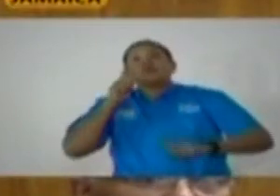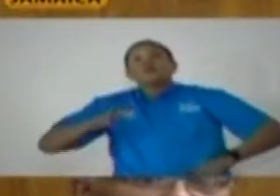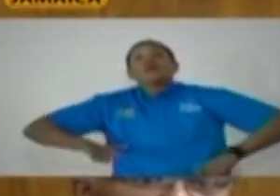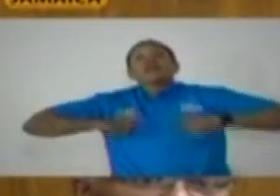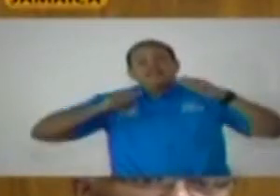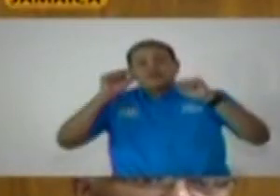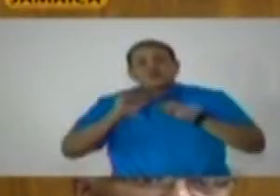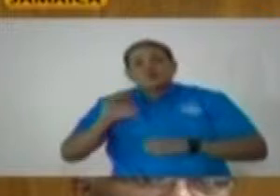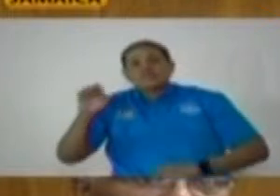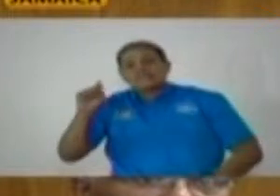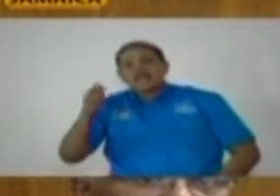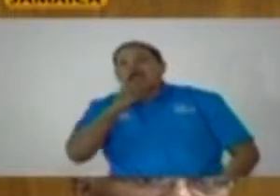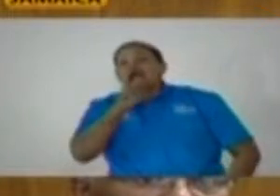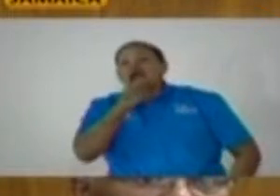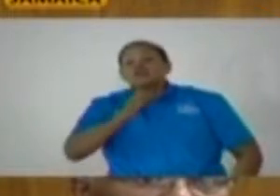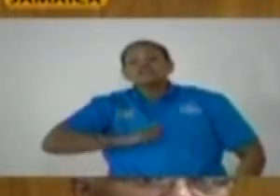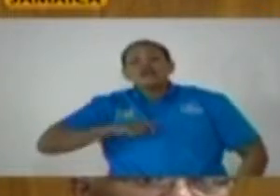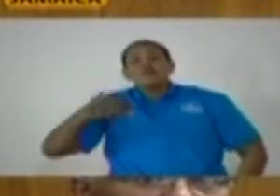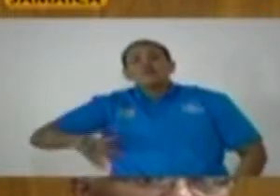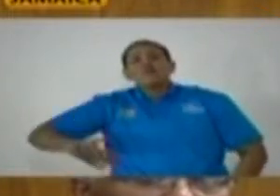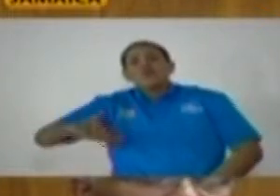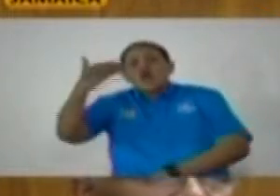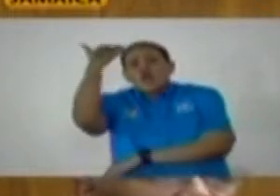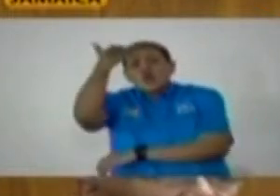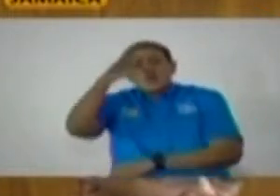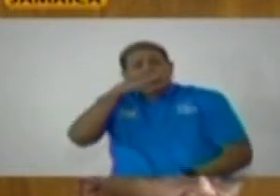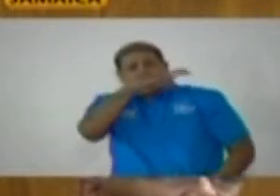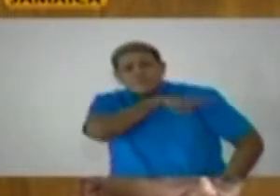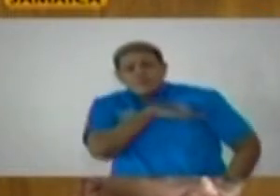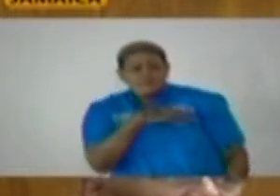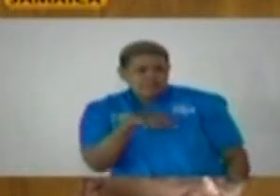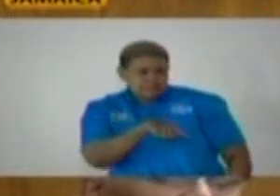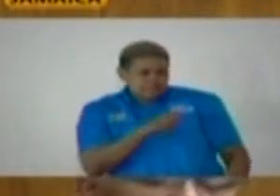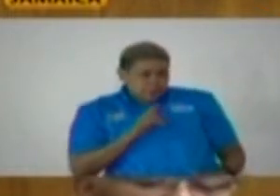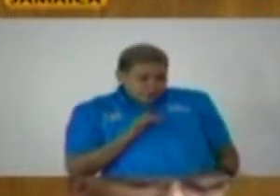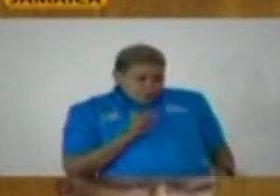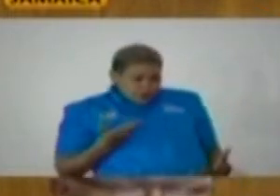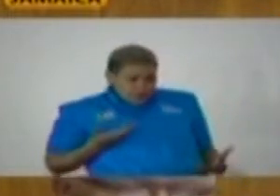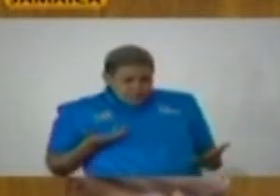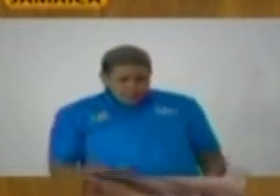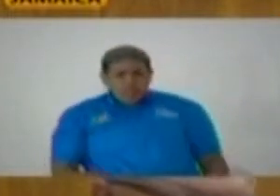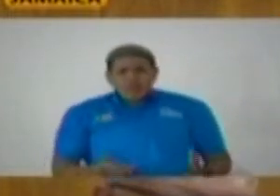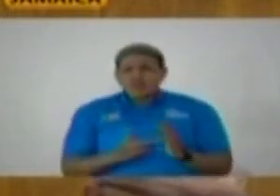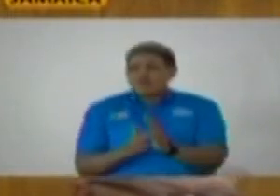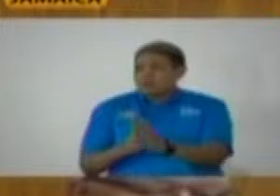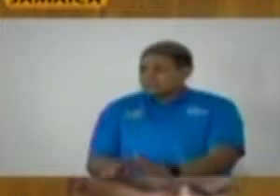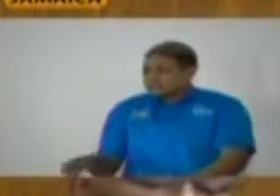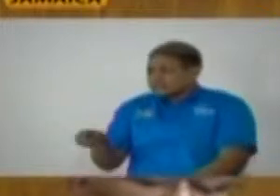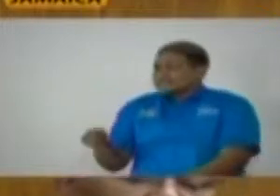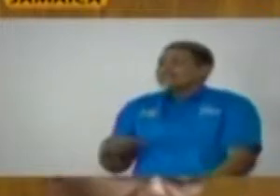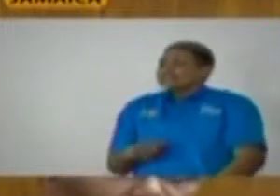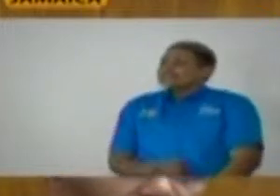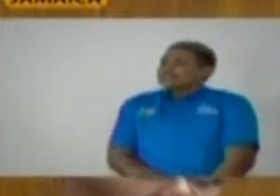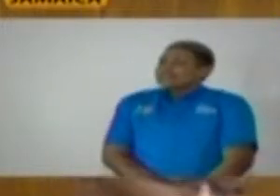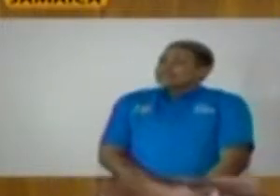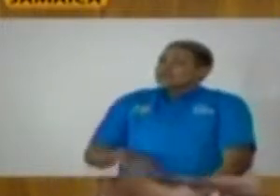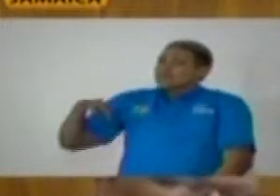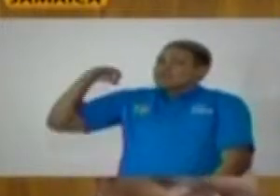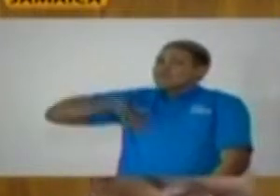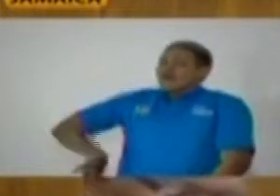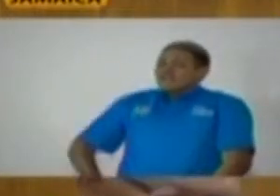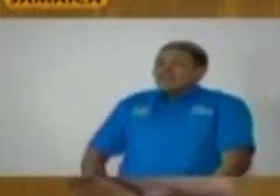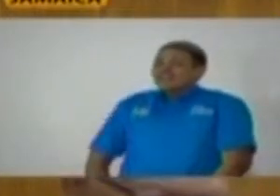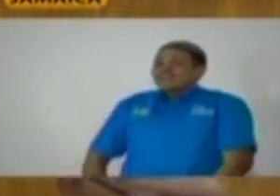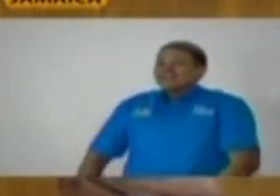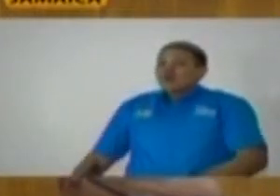Andrew. And I'm keenly aware of the great privilege it is to be here to represent their interests. And whether they